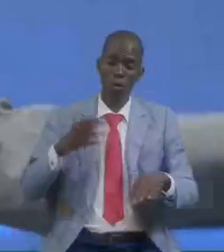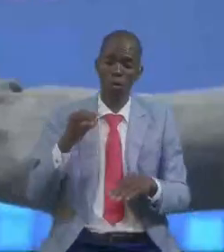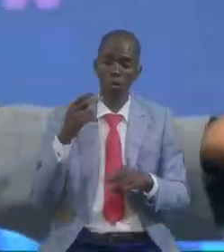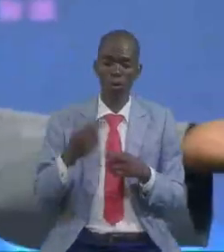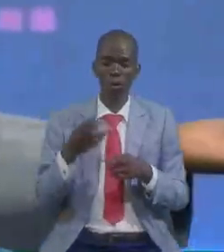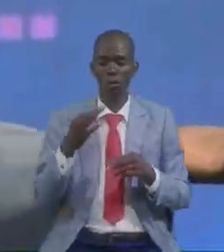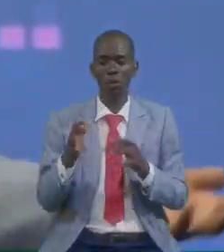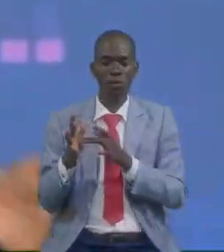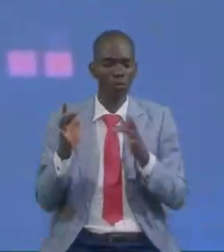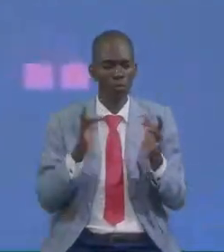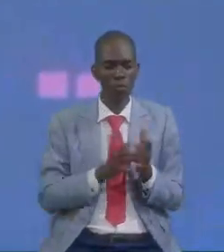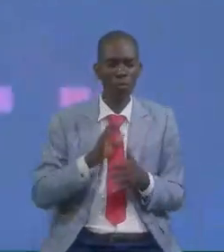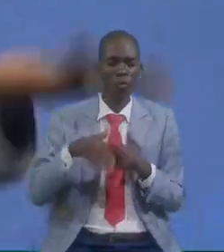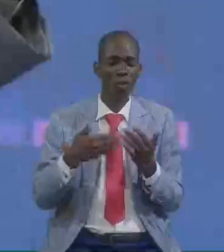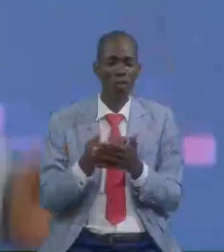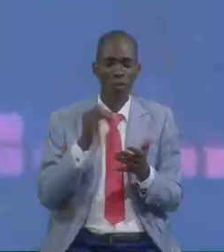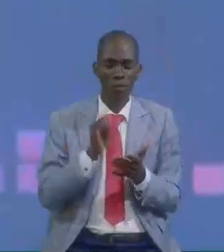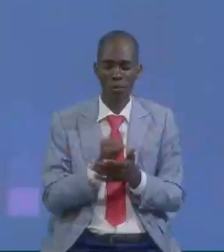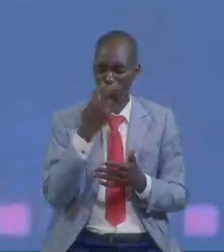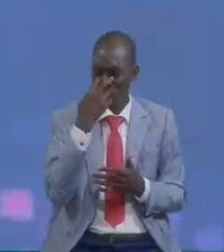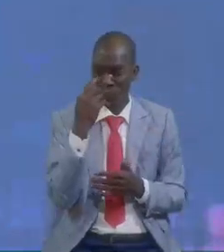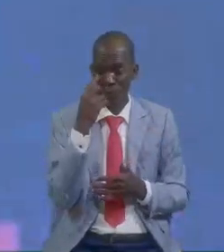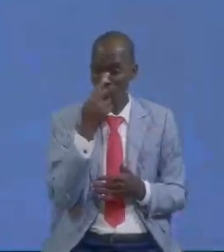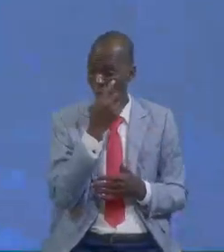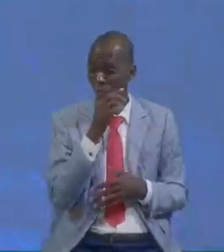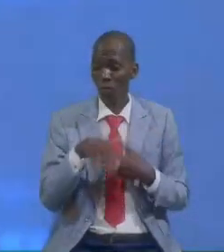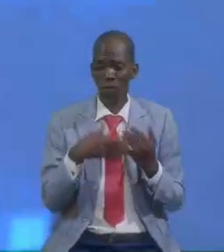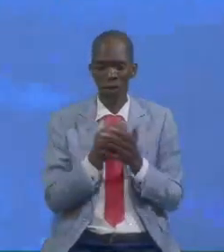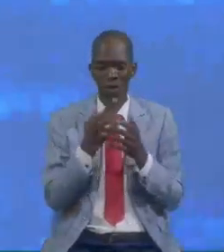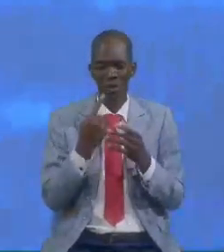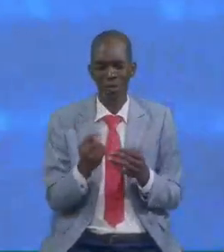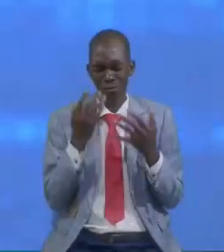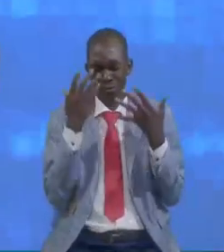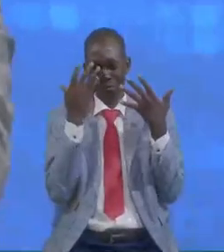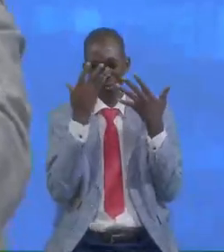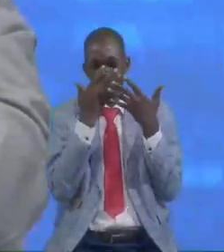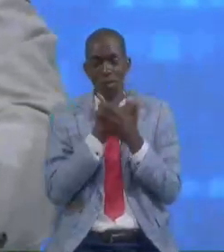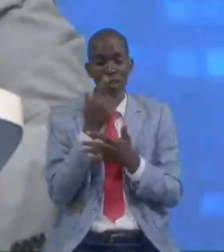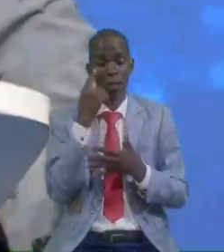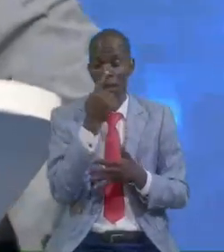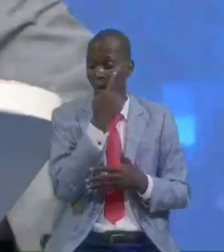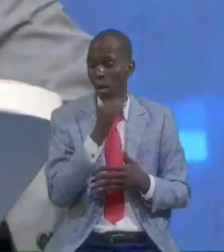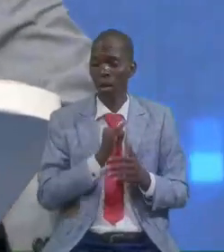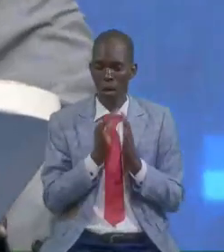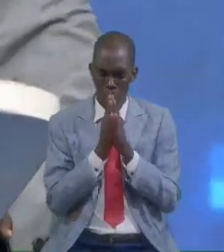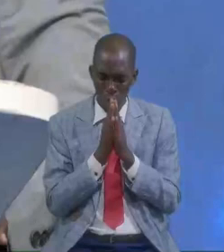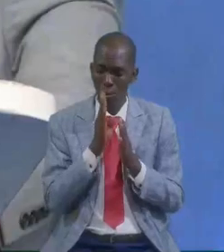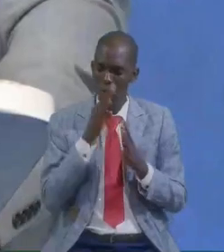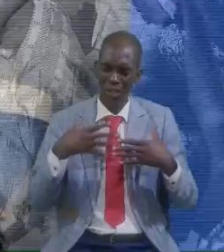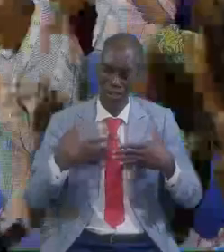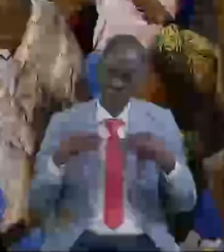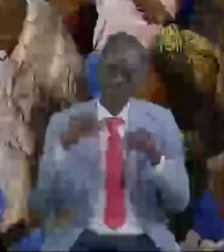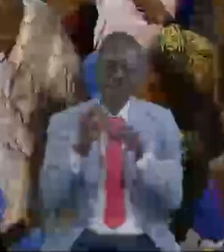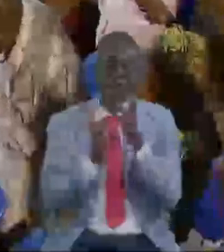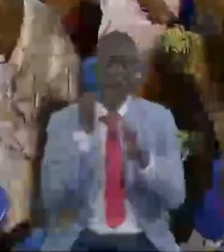Jésus, those blind eyes, those dim eyesight, I pray, be healed in